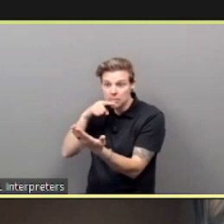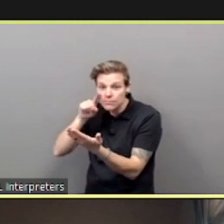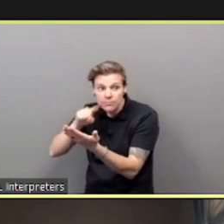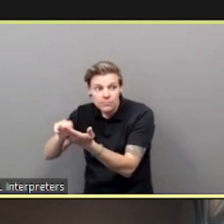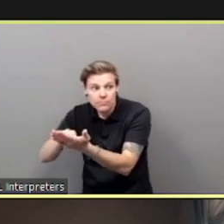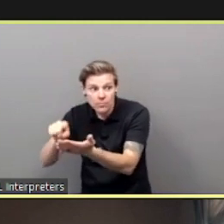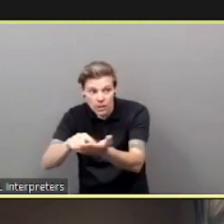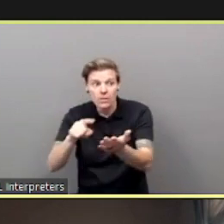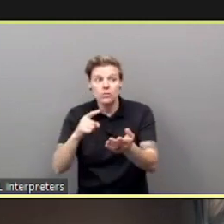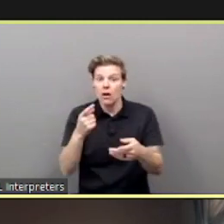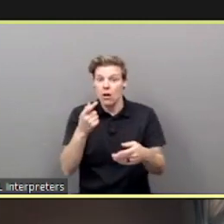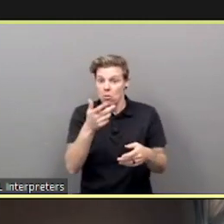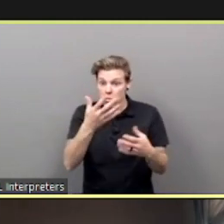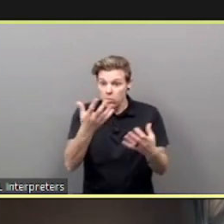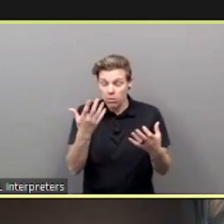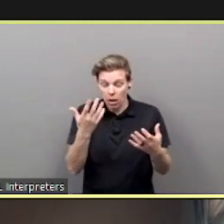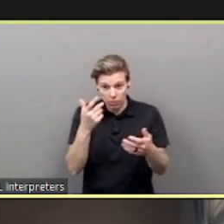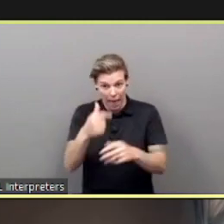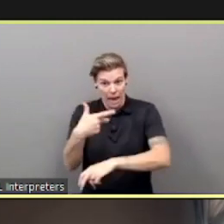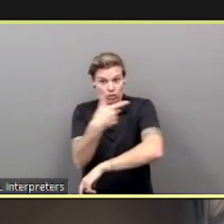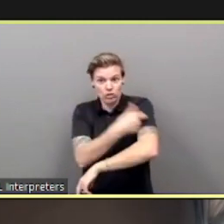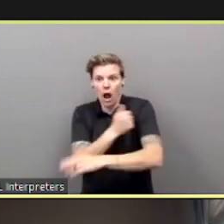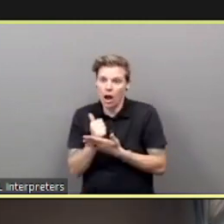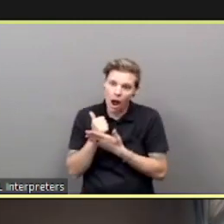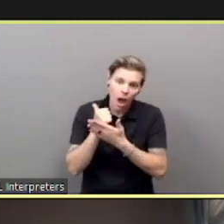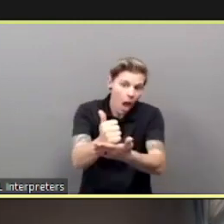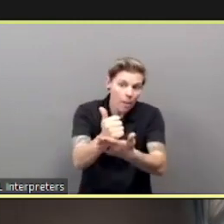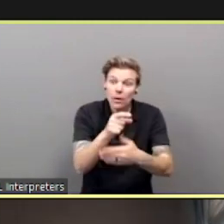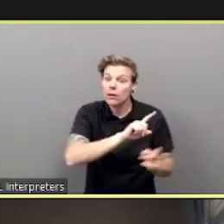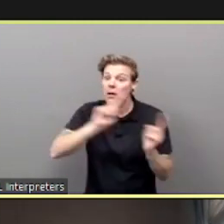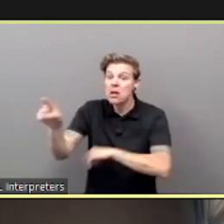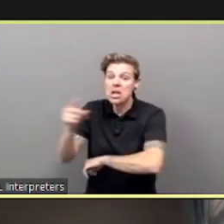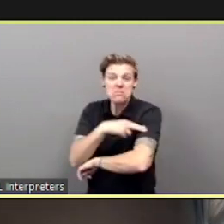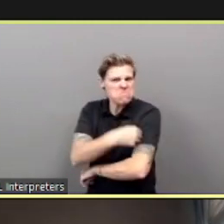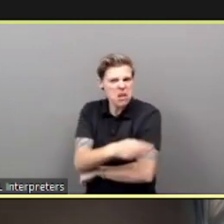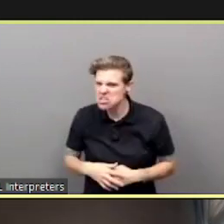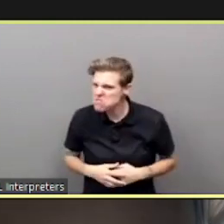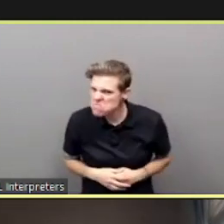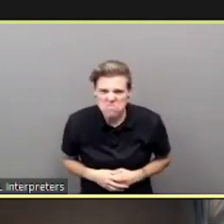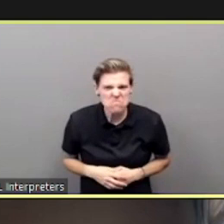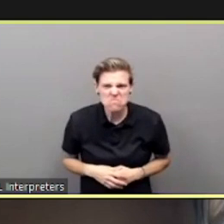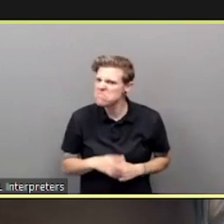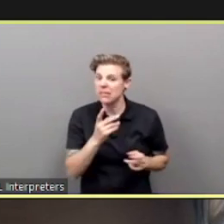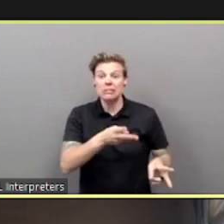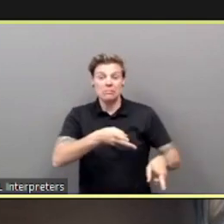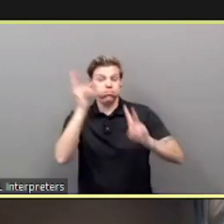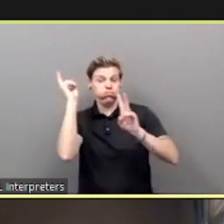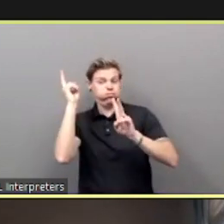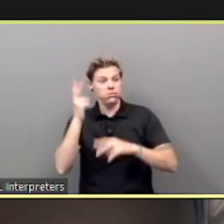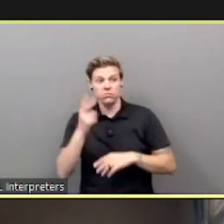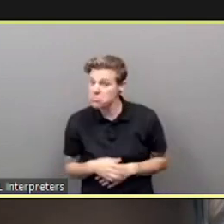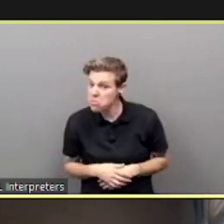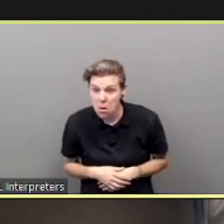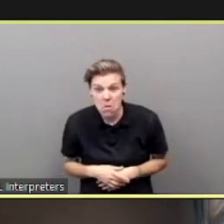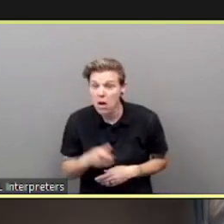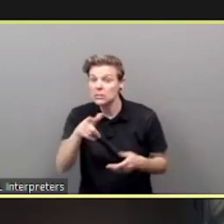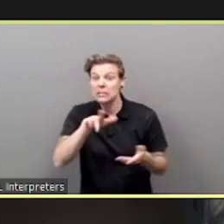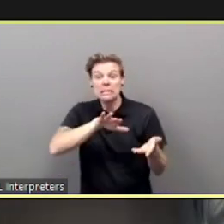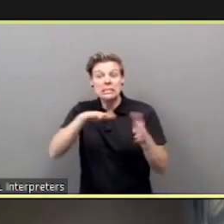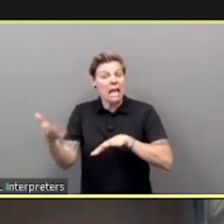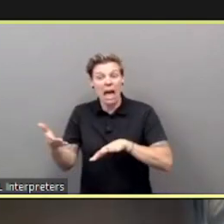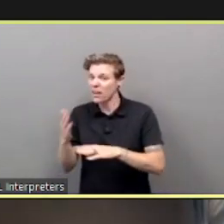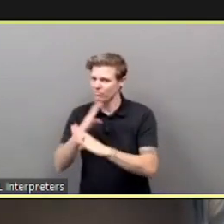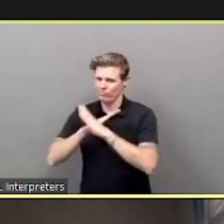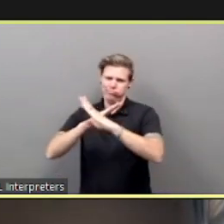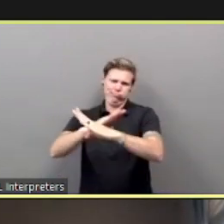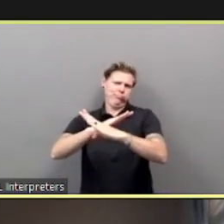hospitalizations. We already know it is effective for preventing death, preventing hospitalizations and cases, but here's even